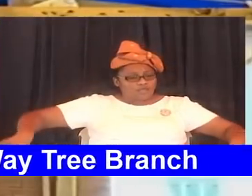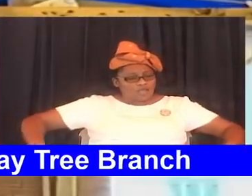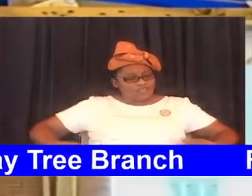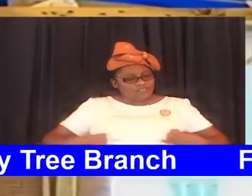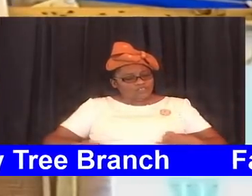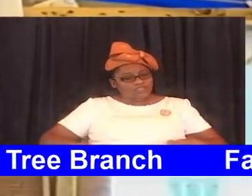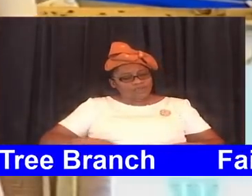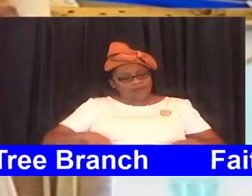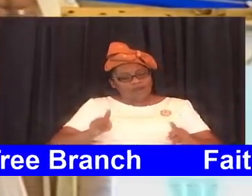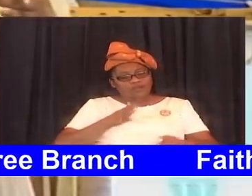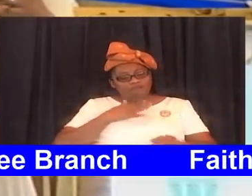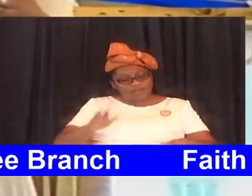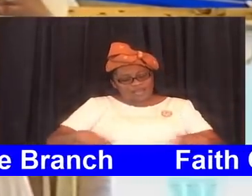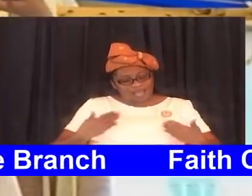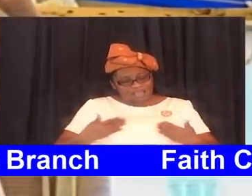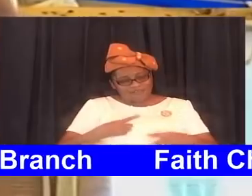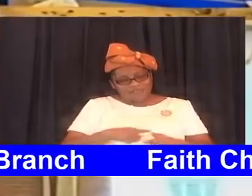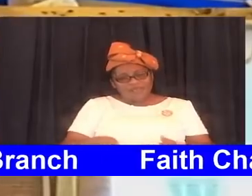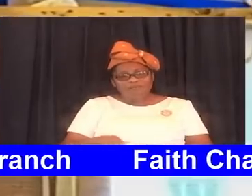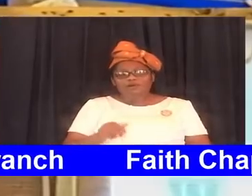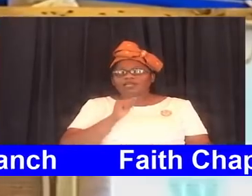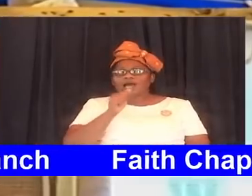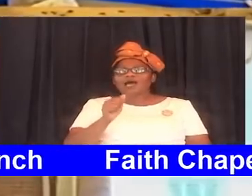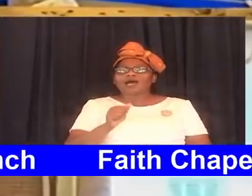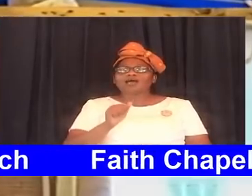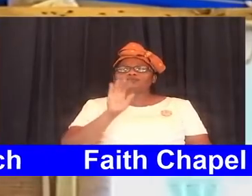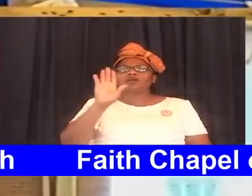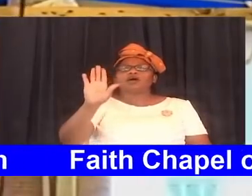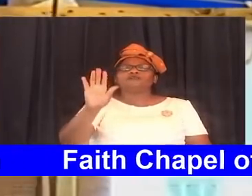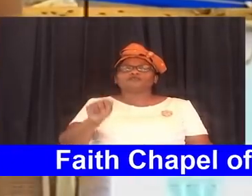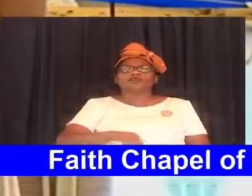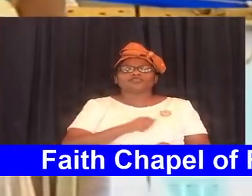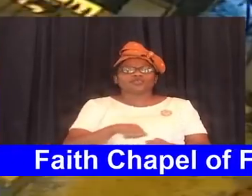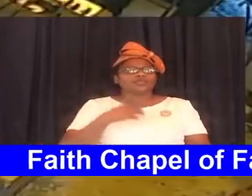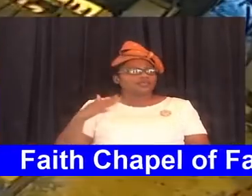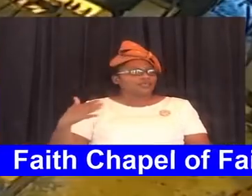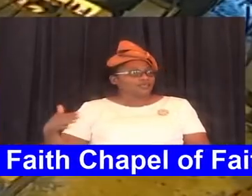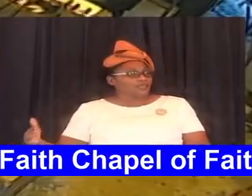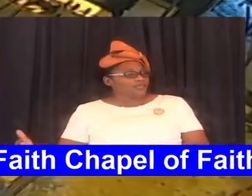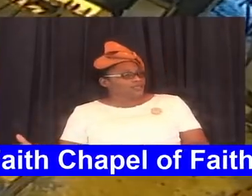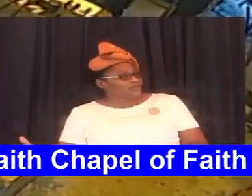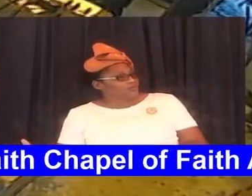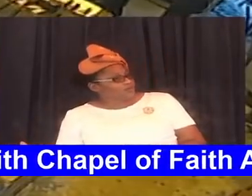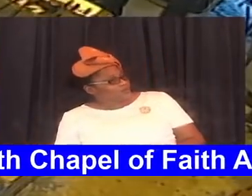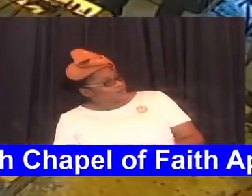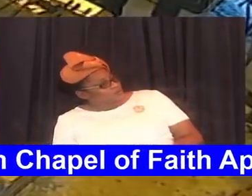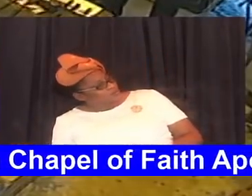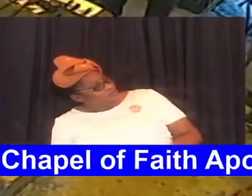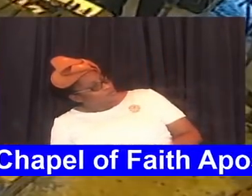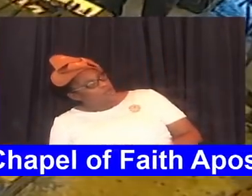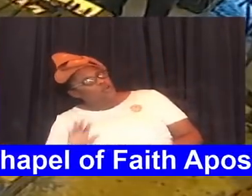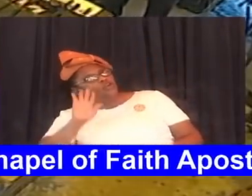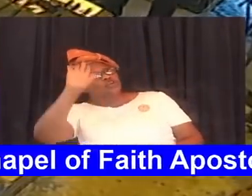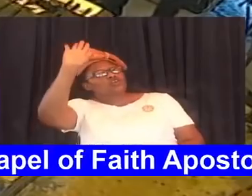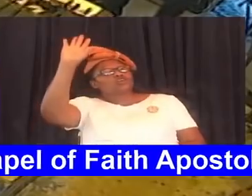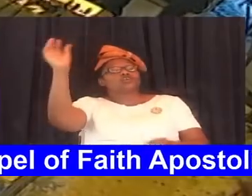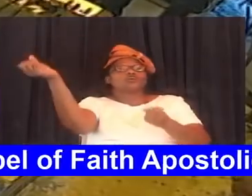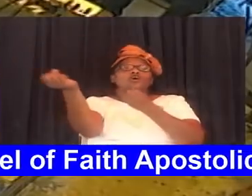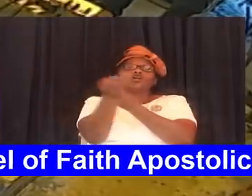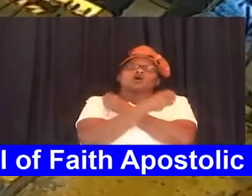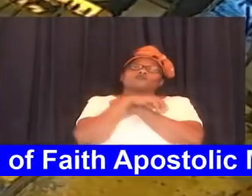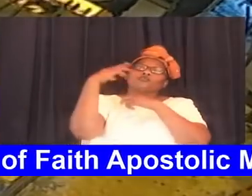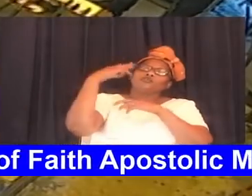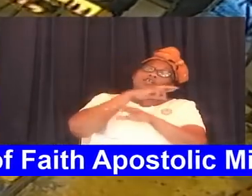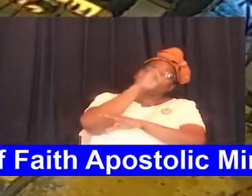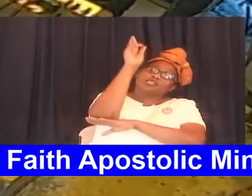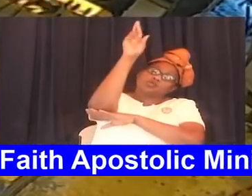When not just a part of my life, but my everything. Yo! Jesus! Your